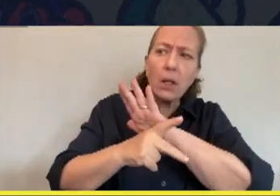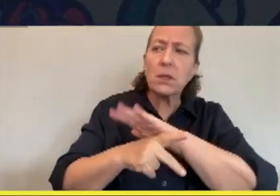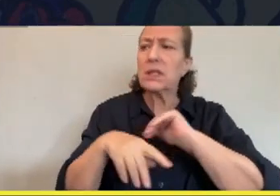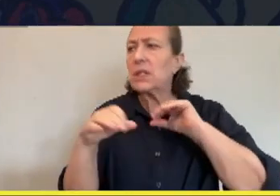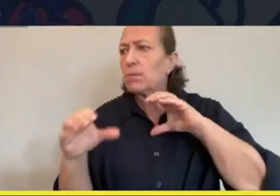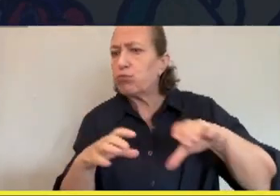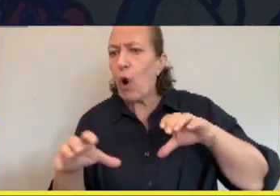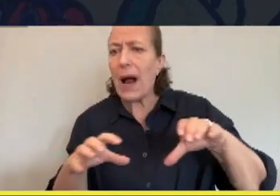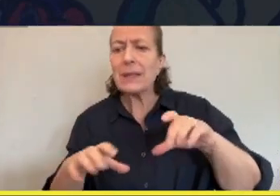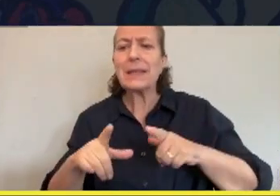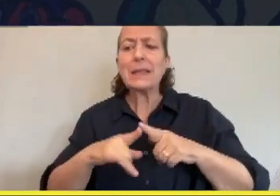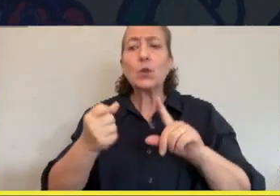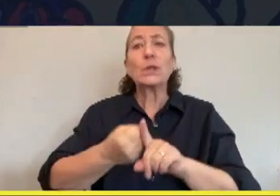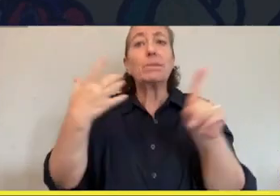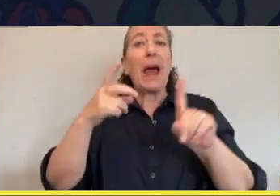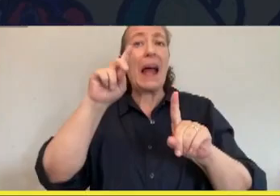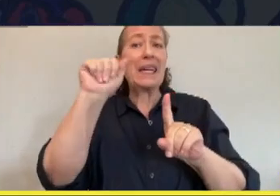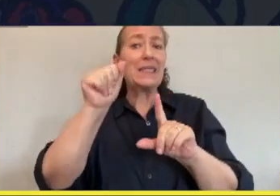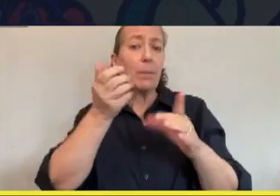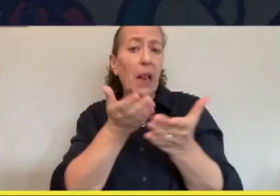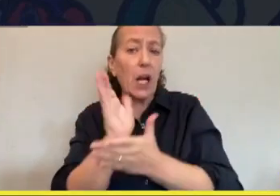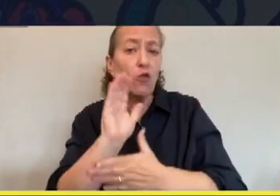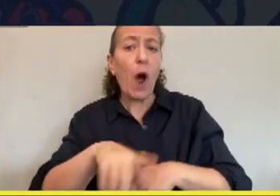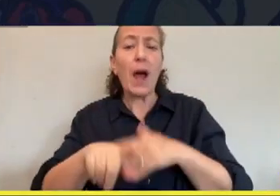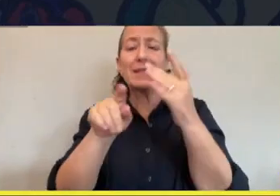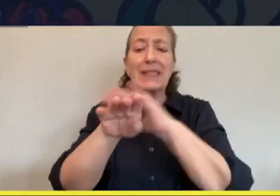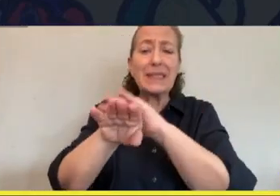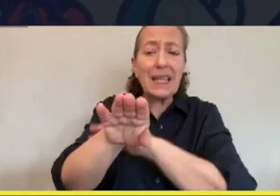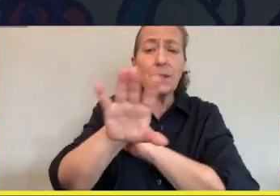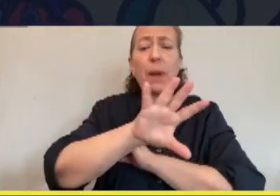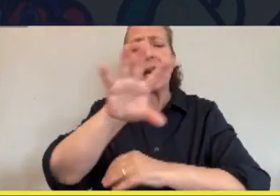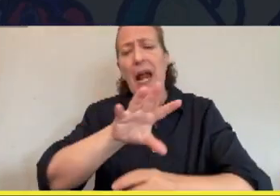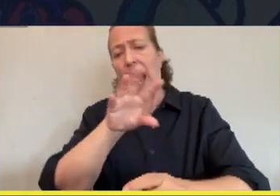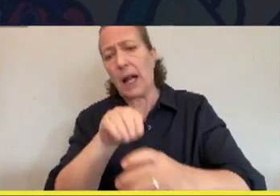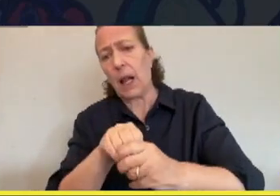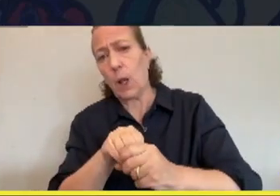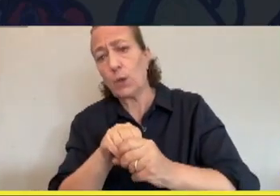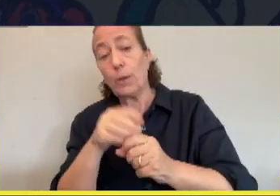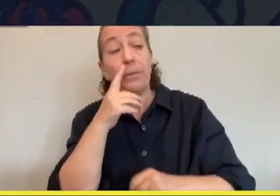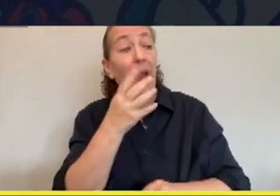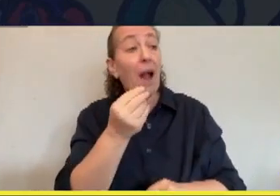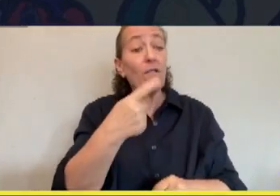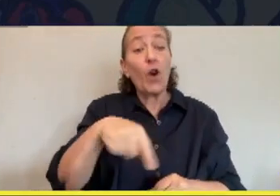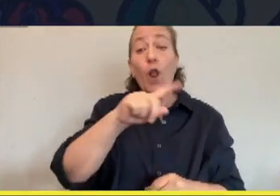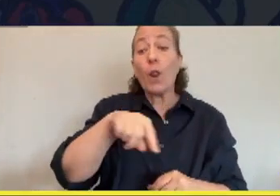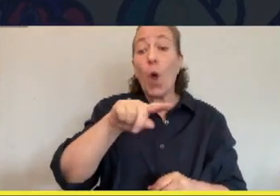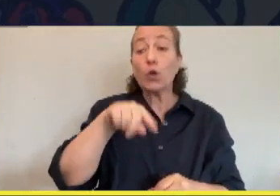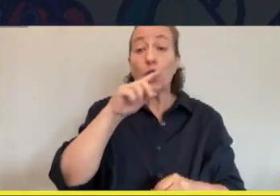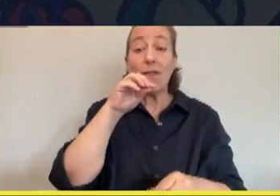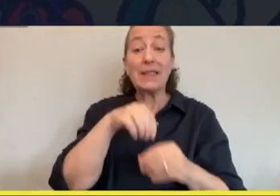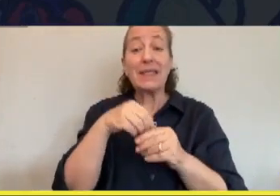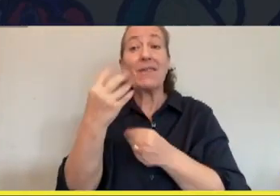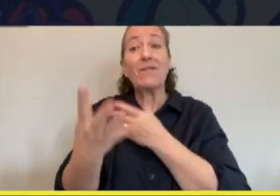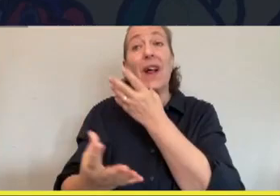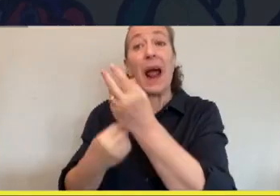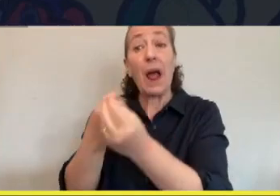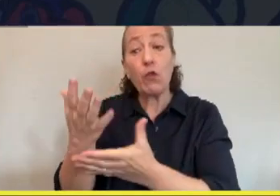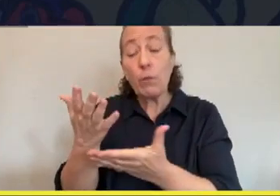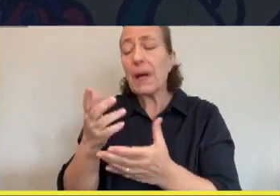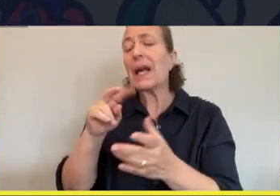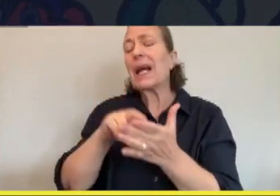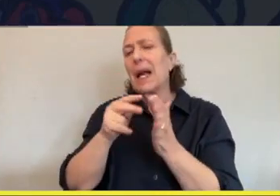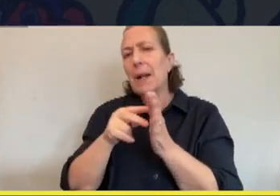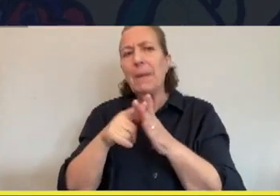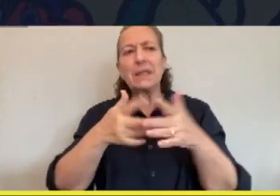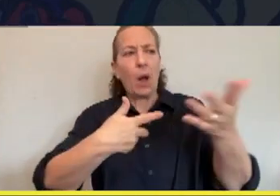expand disability rights, accessibility, and inclusion. And for those of us in philanthropy, it means engaging with the people and communities